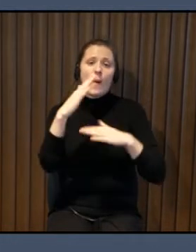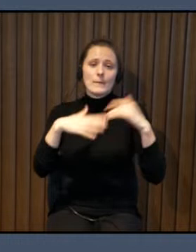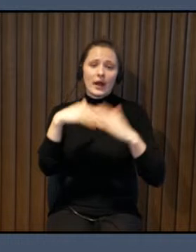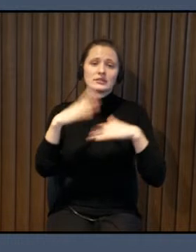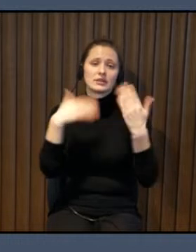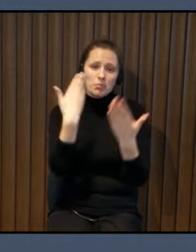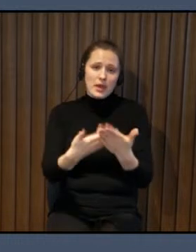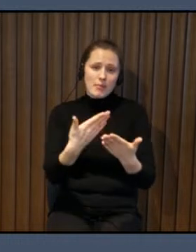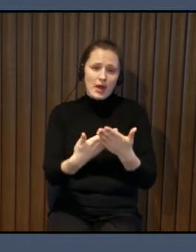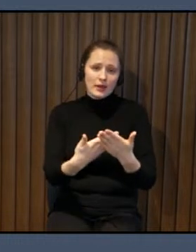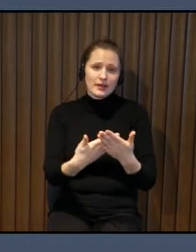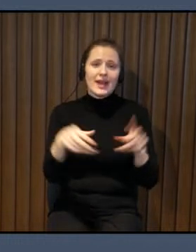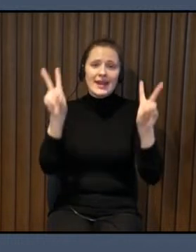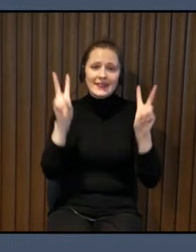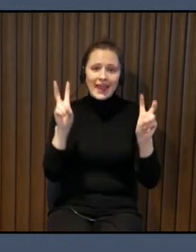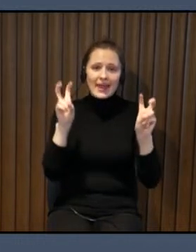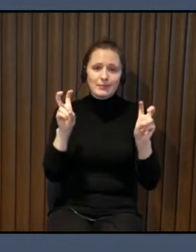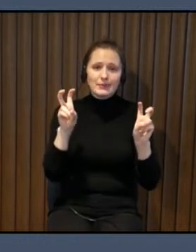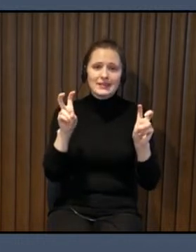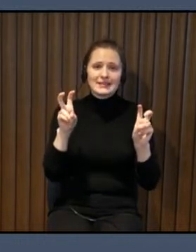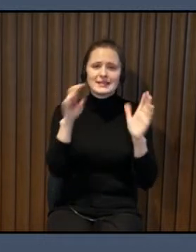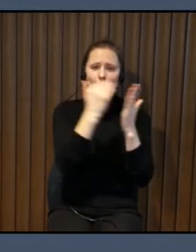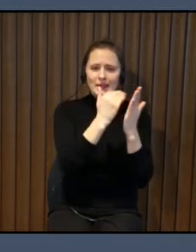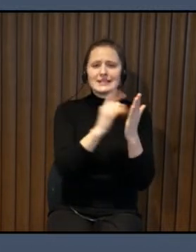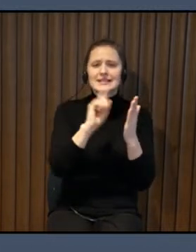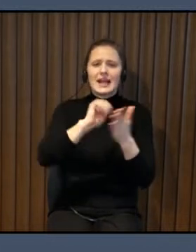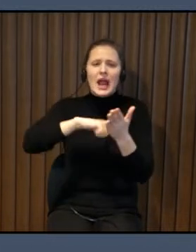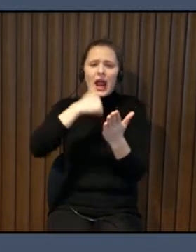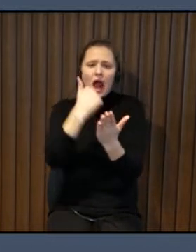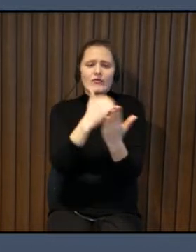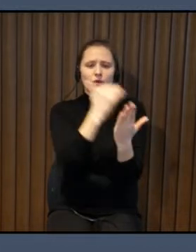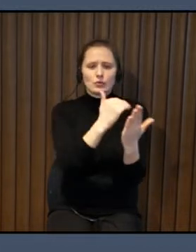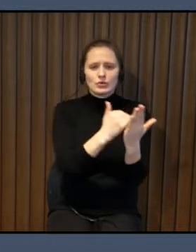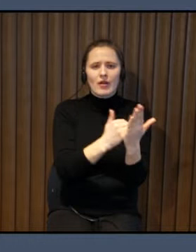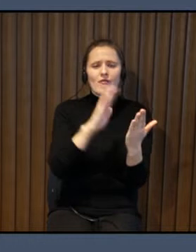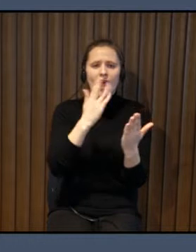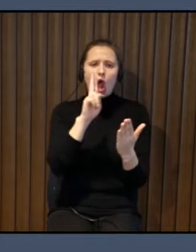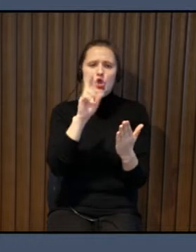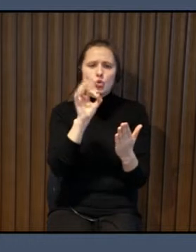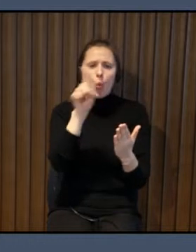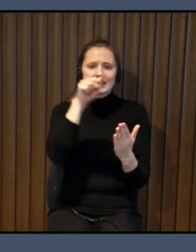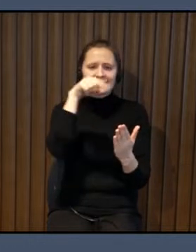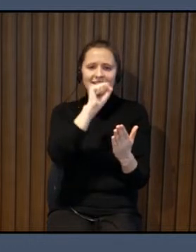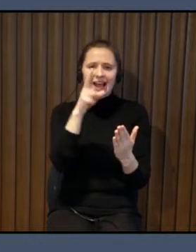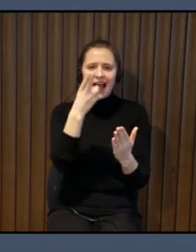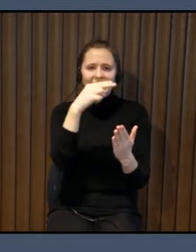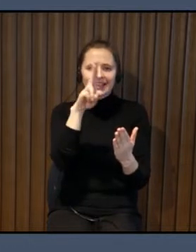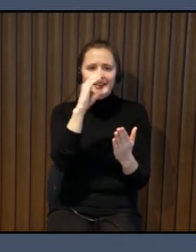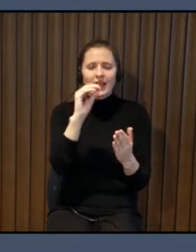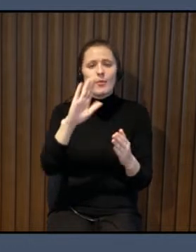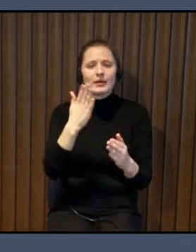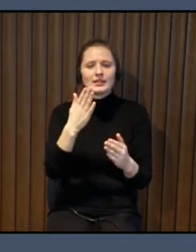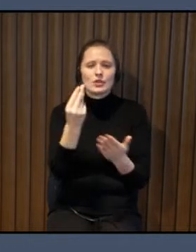very legal. Then there will be examples. The principle is the main law,